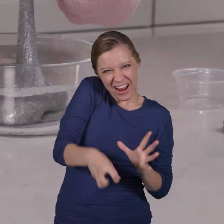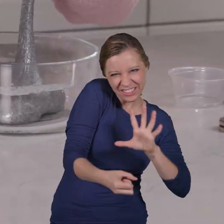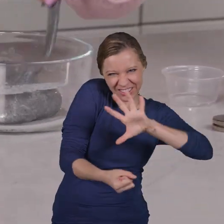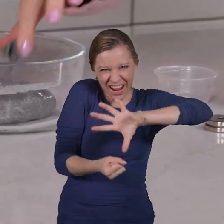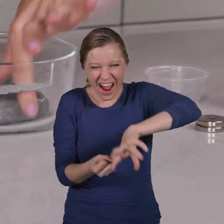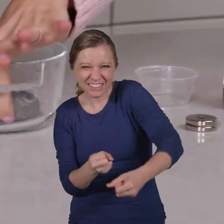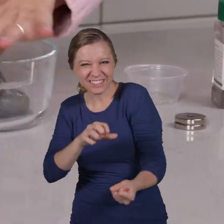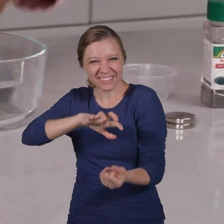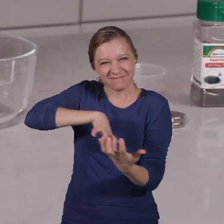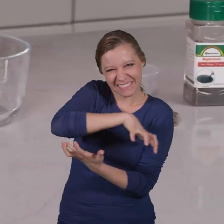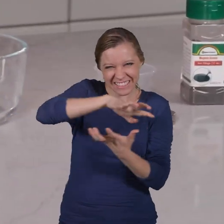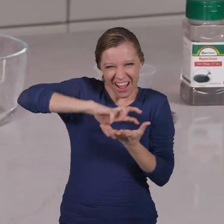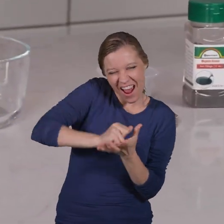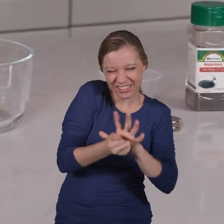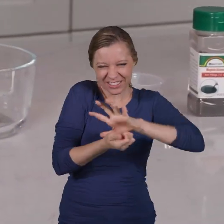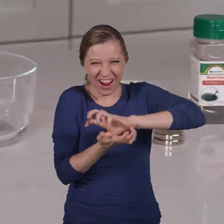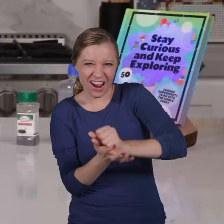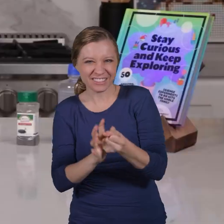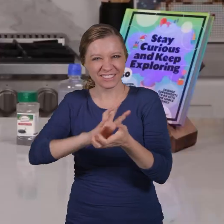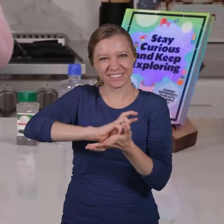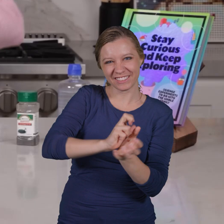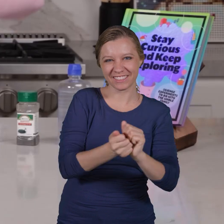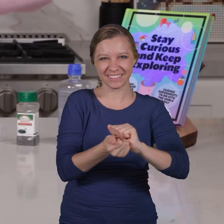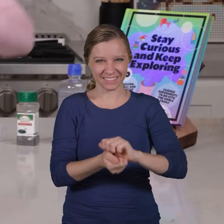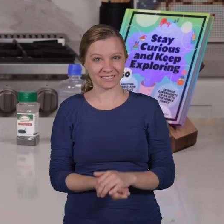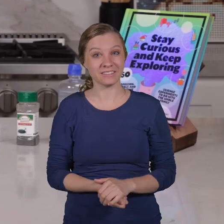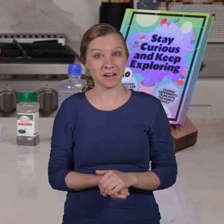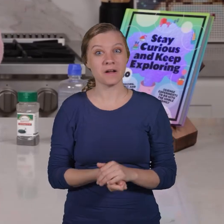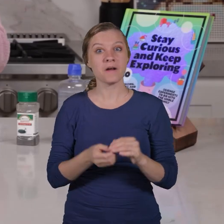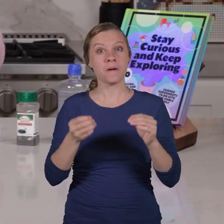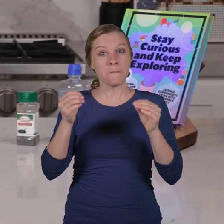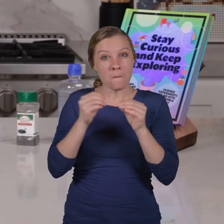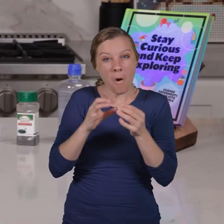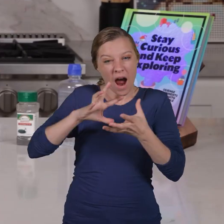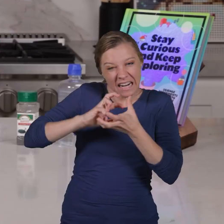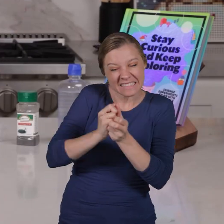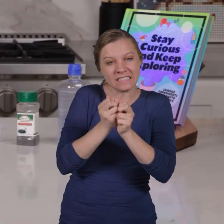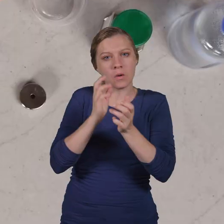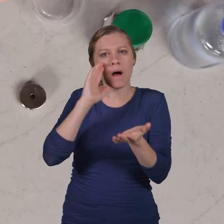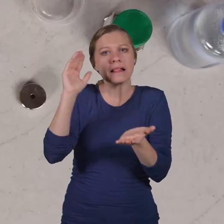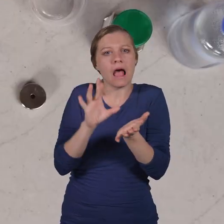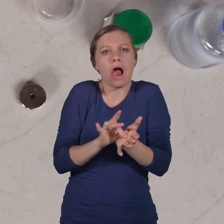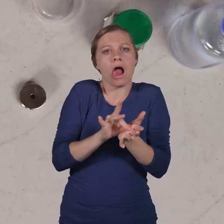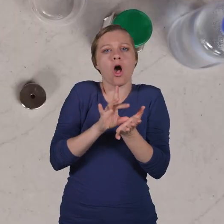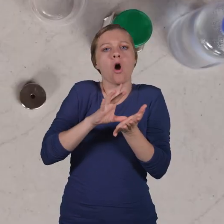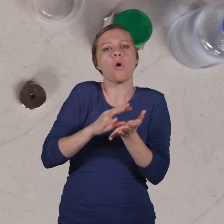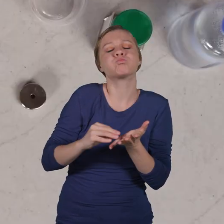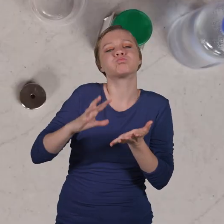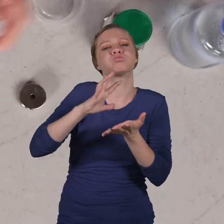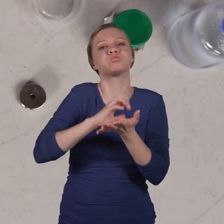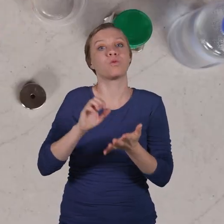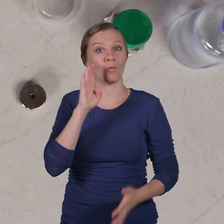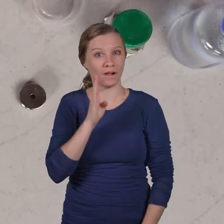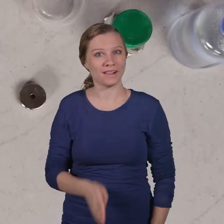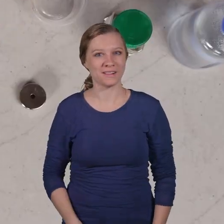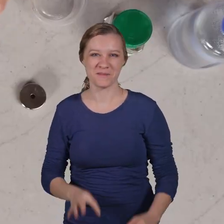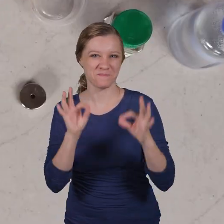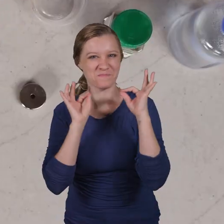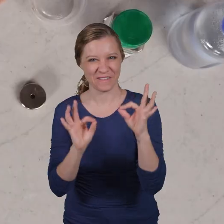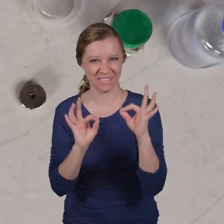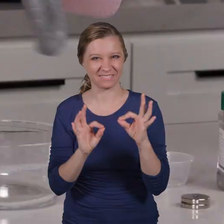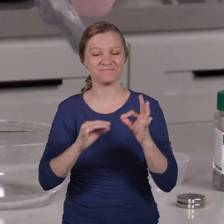in there and mix it just like that. I promise you it gets less sticky the more you mix it.